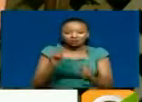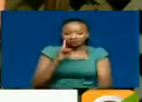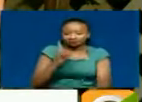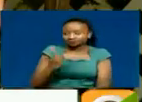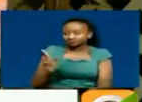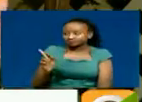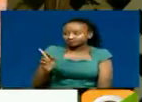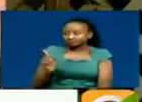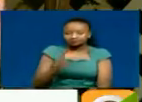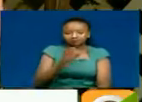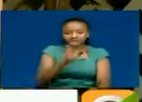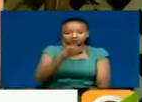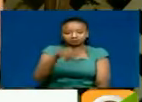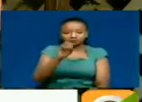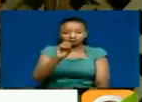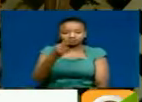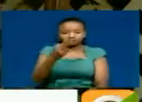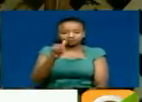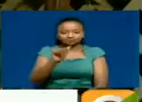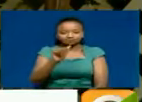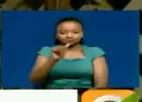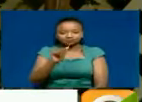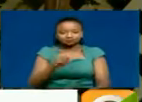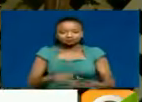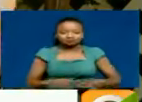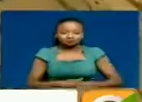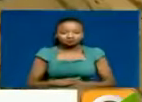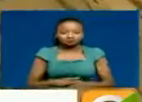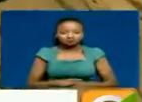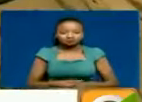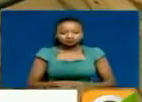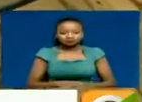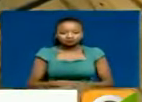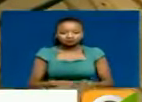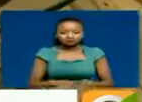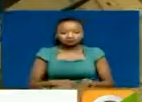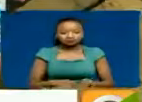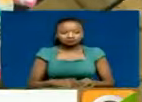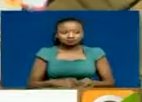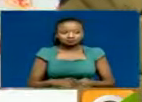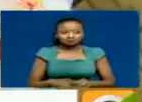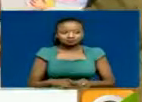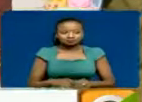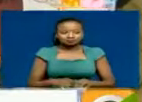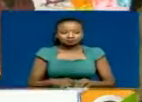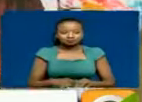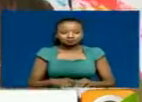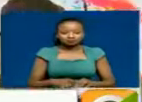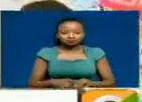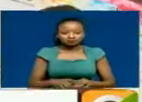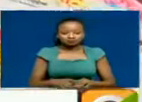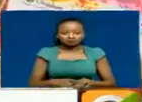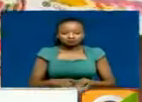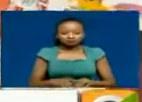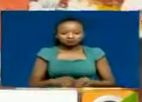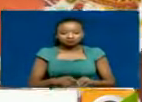Ejoha, and then you reply Ejohonri or Ejoh. Yeah. So I also have, of course, I